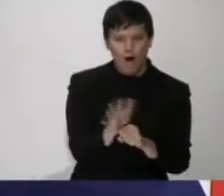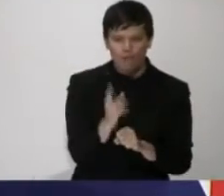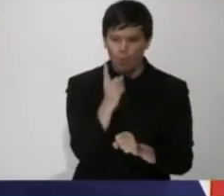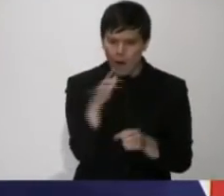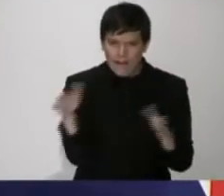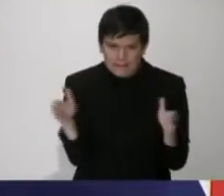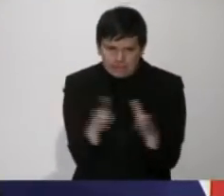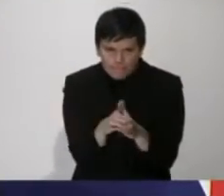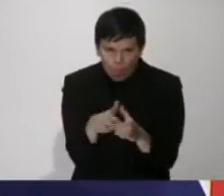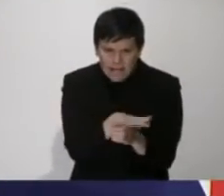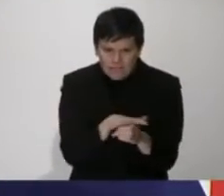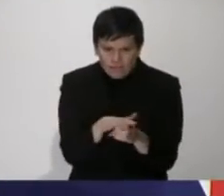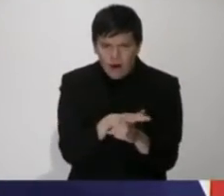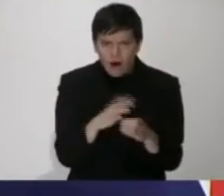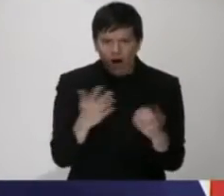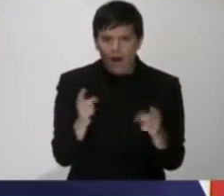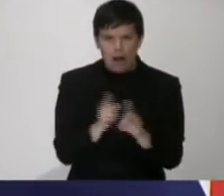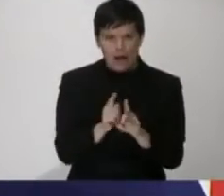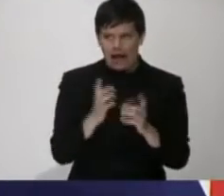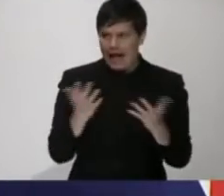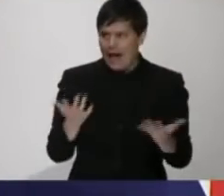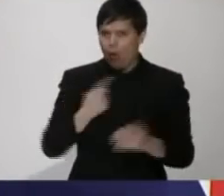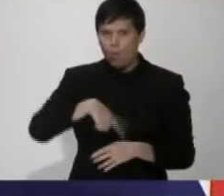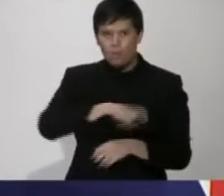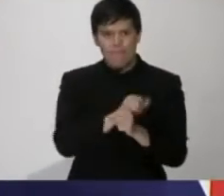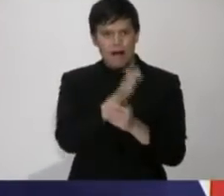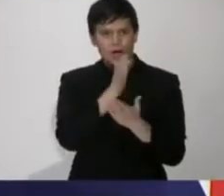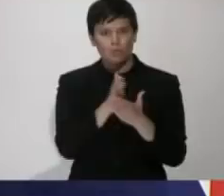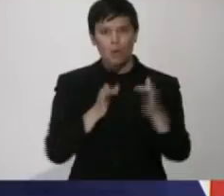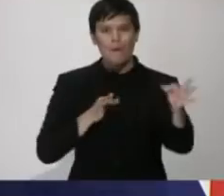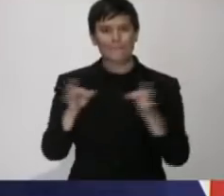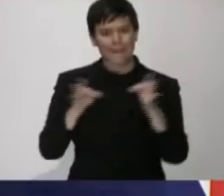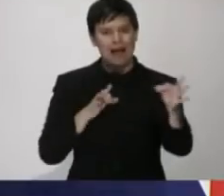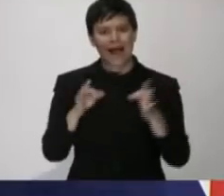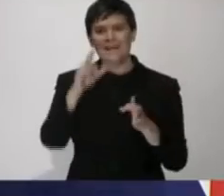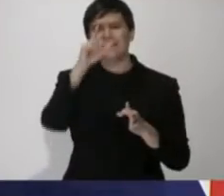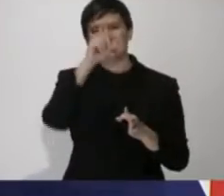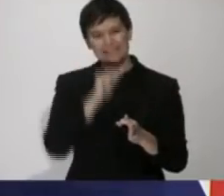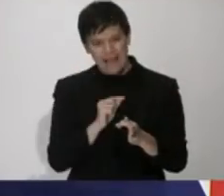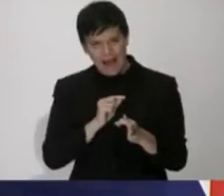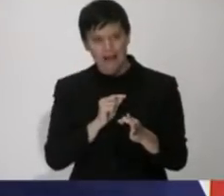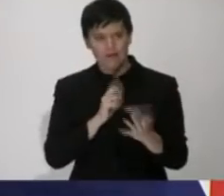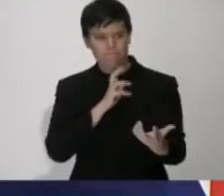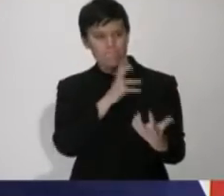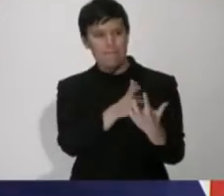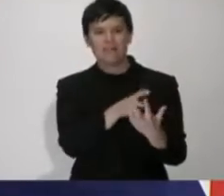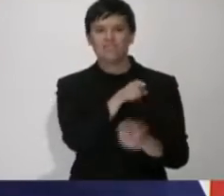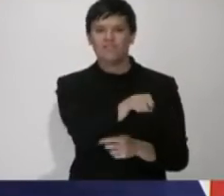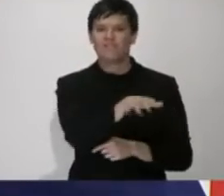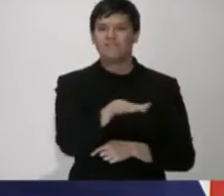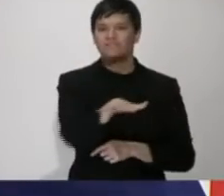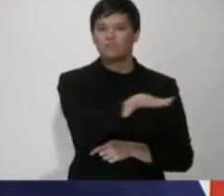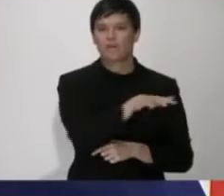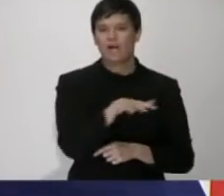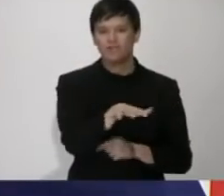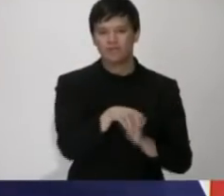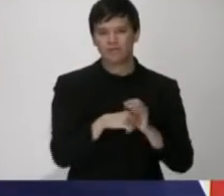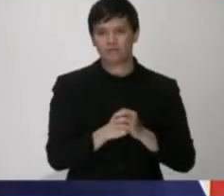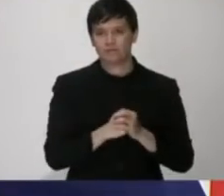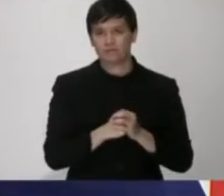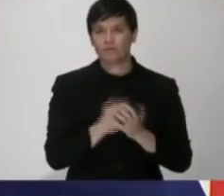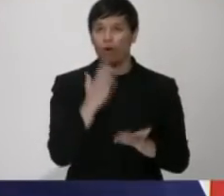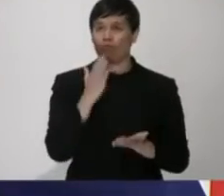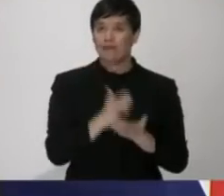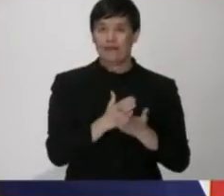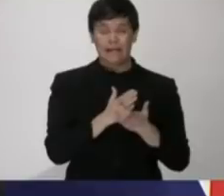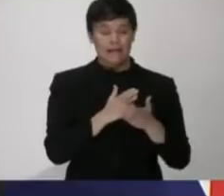that were put in place, how would we make sure that the scheme that we're putting forward is fit for purpose? So it's not particularly about the scheme, but rather